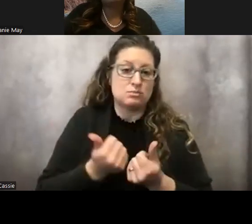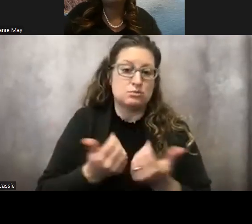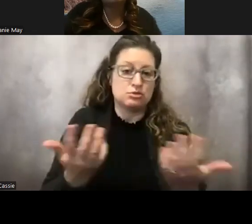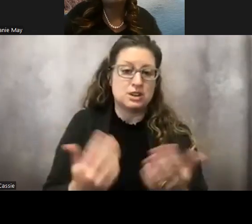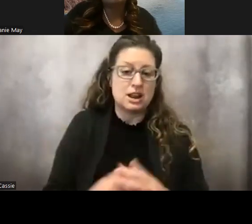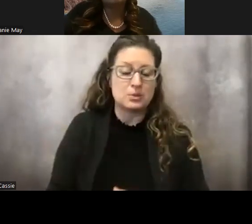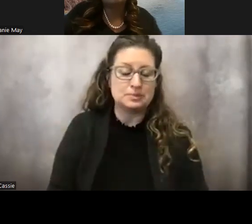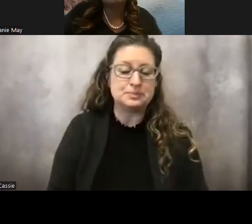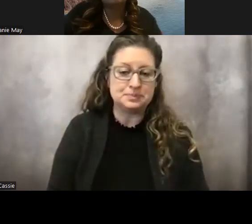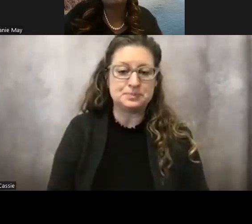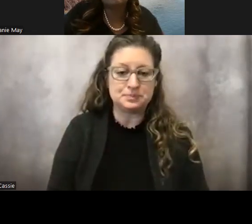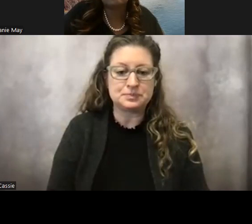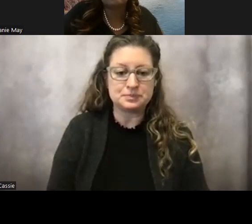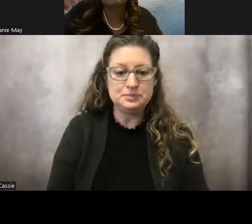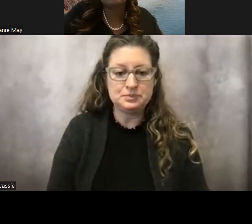May I add to that?